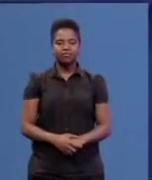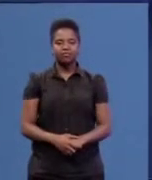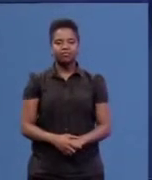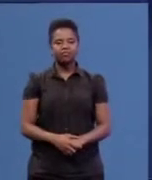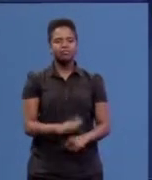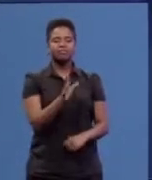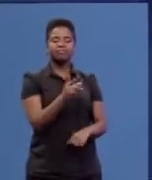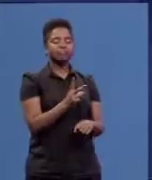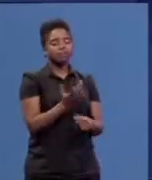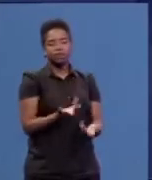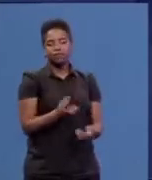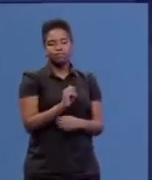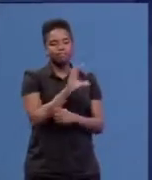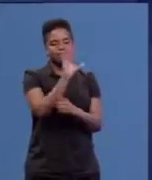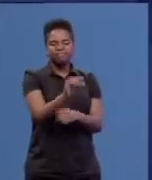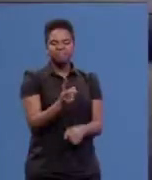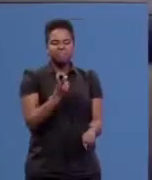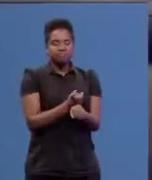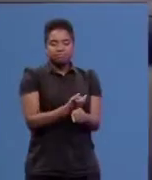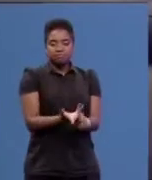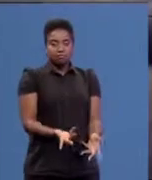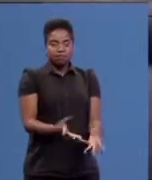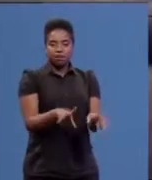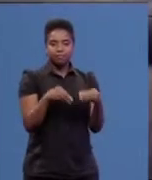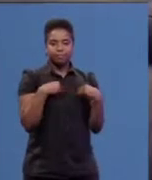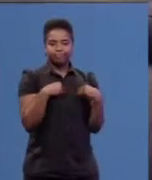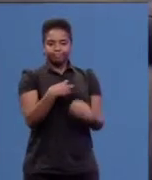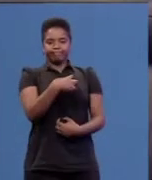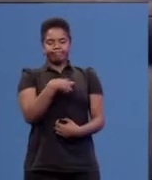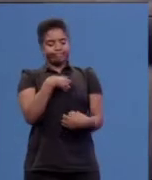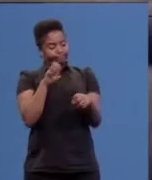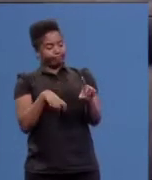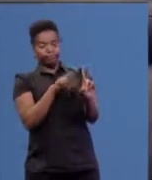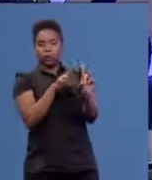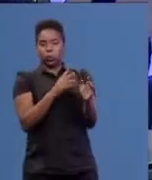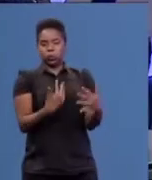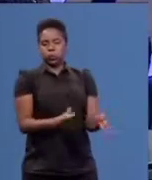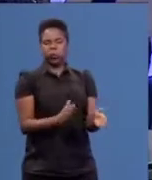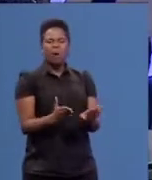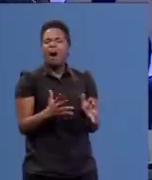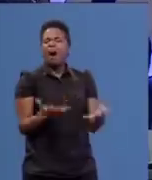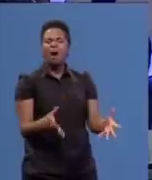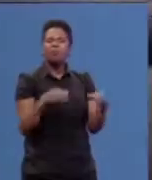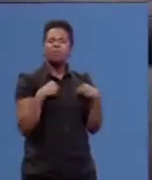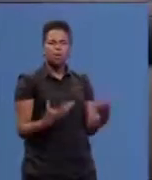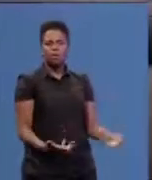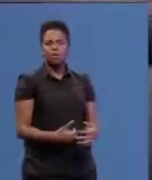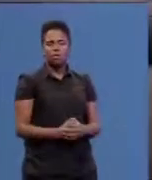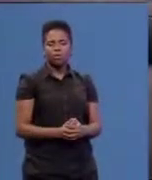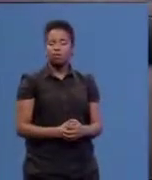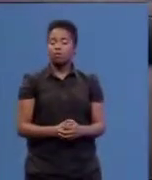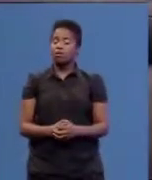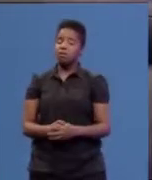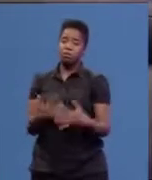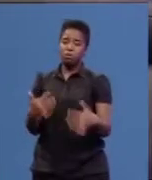It's a difficult time for us. We've possibly lost our biggest heroes, abantu baseMzantsi Afrika. Sihandlisha njani lento? Well, I think it's